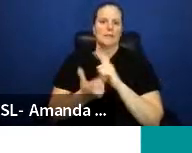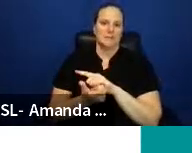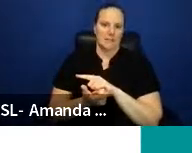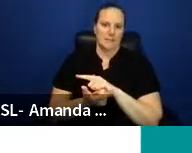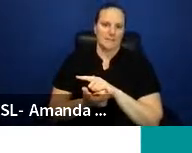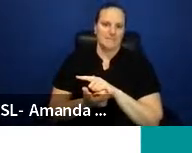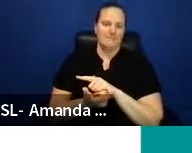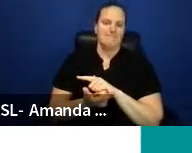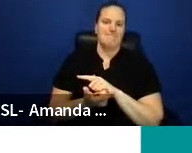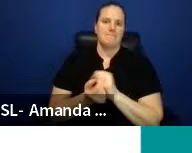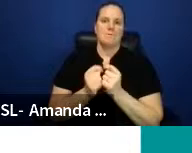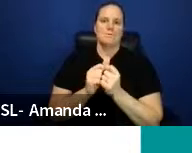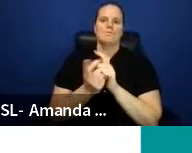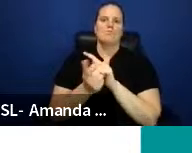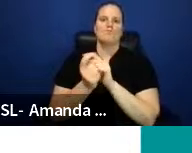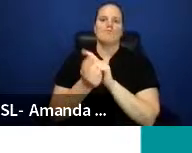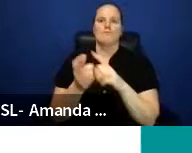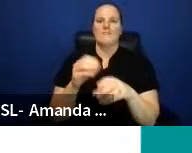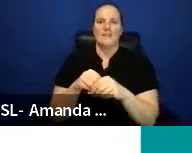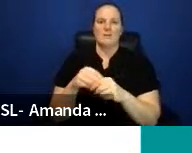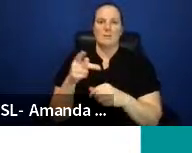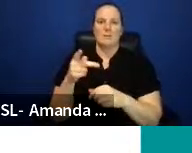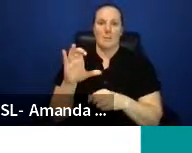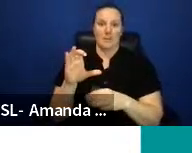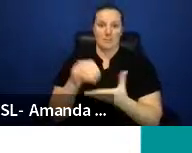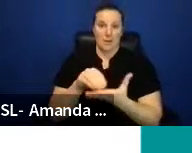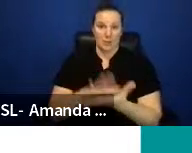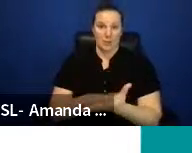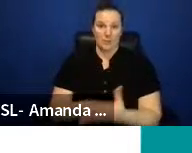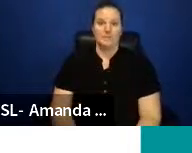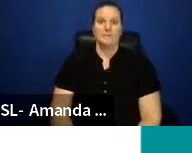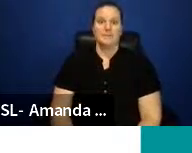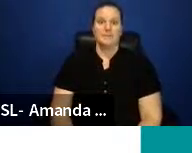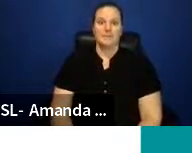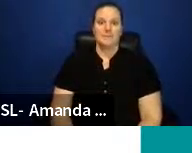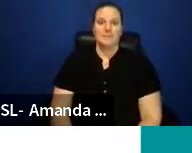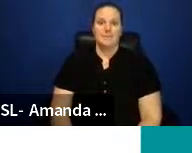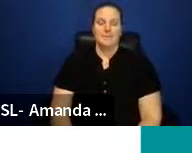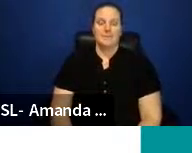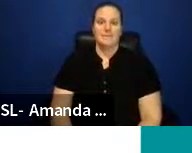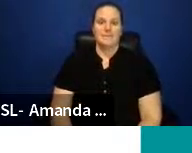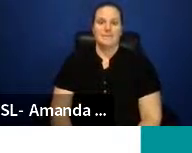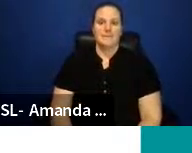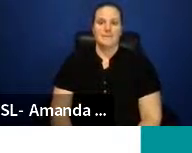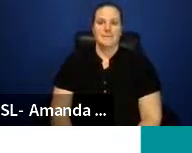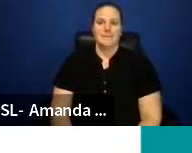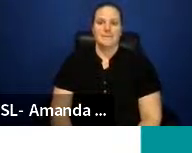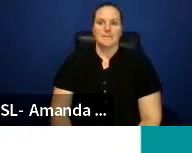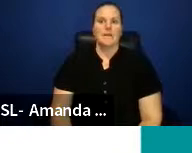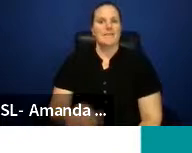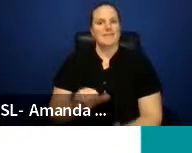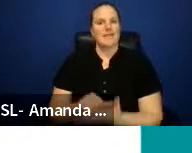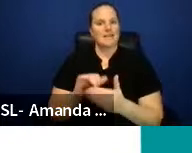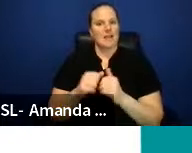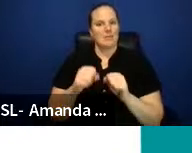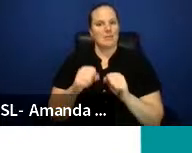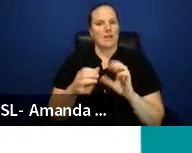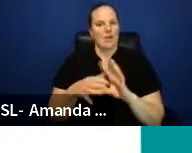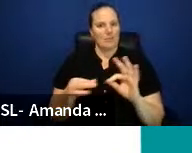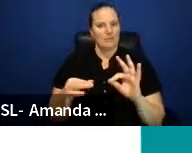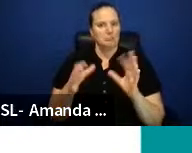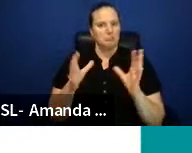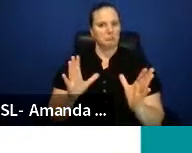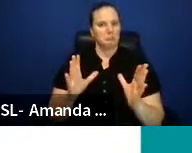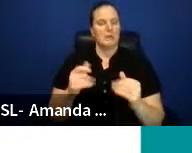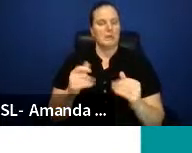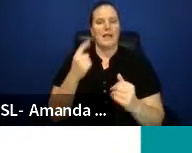and transcribed into the public record. So this is how you can comment. So I